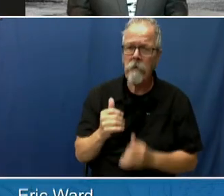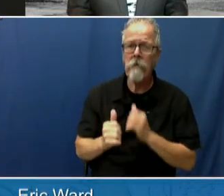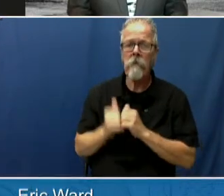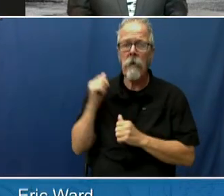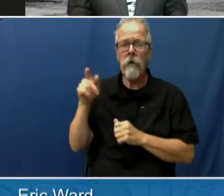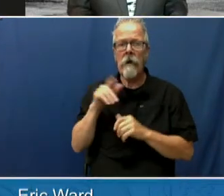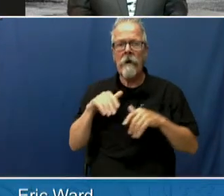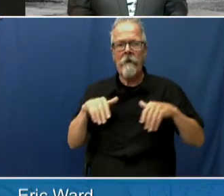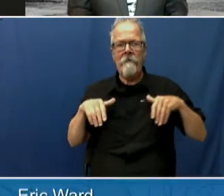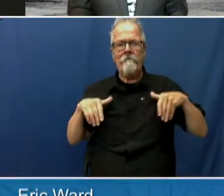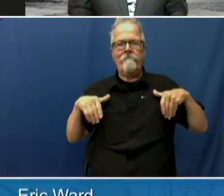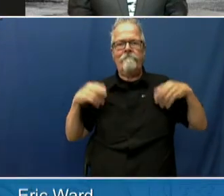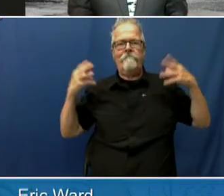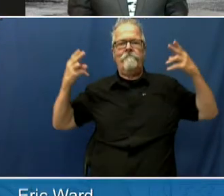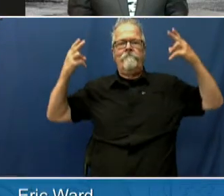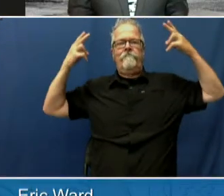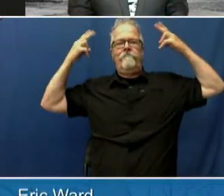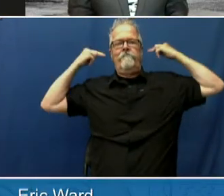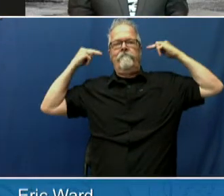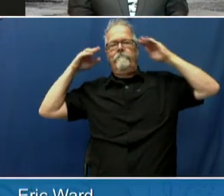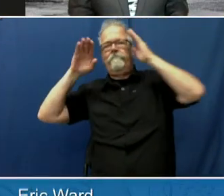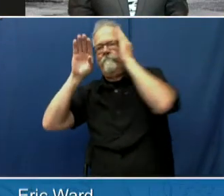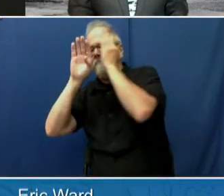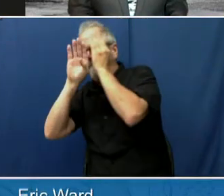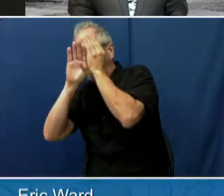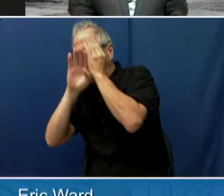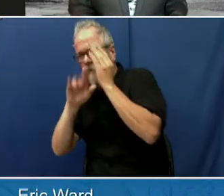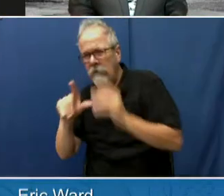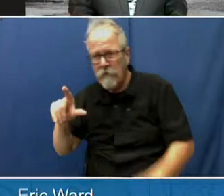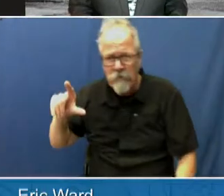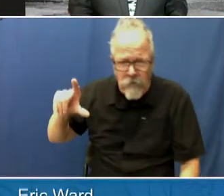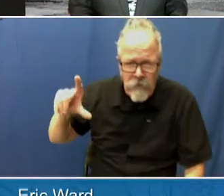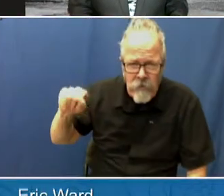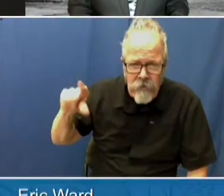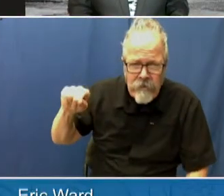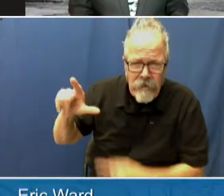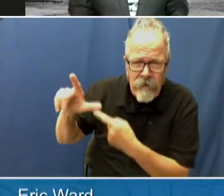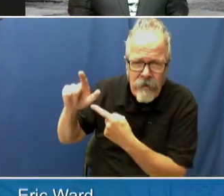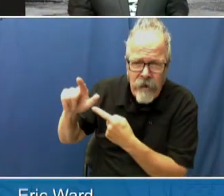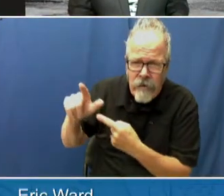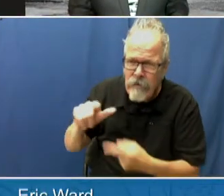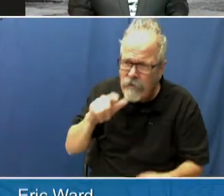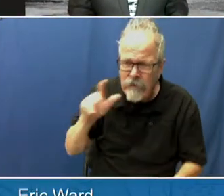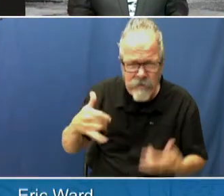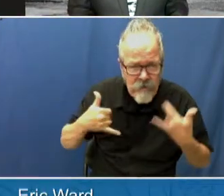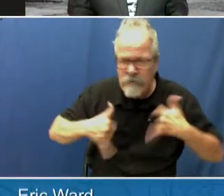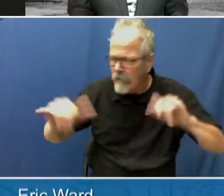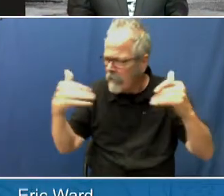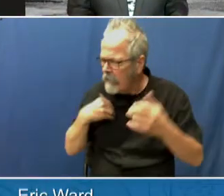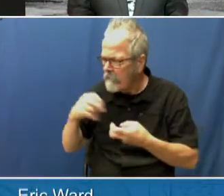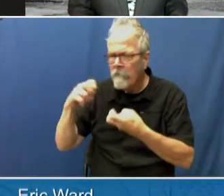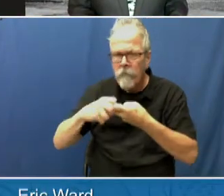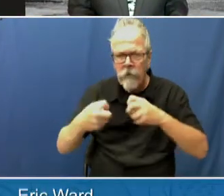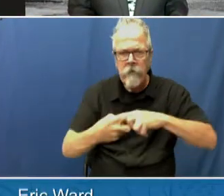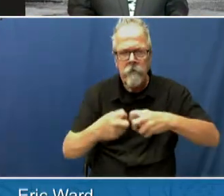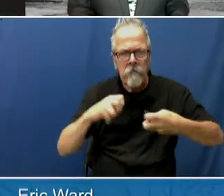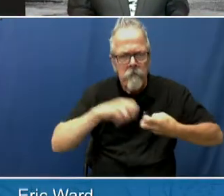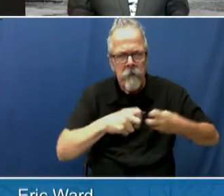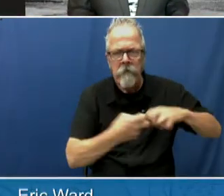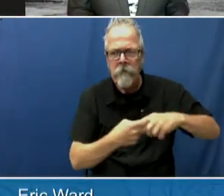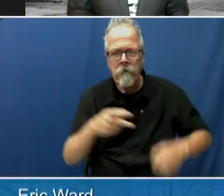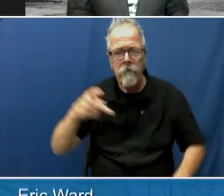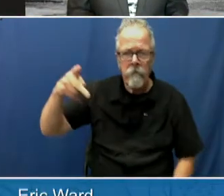in 2021, but yet here we are. Portland isn't an island.